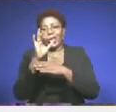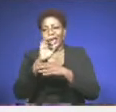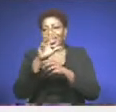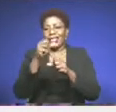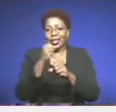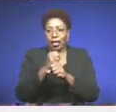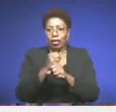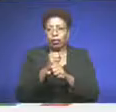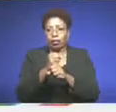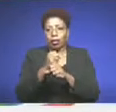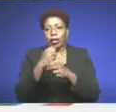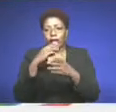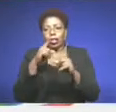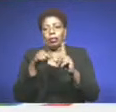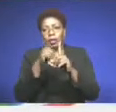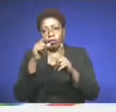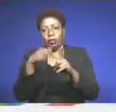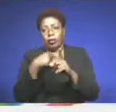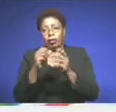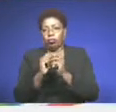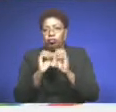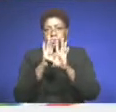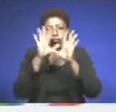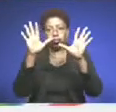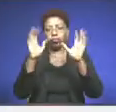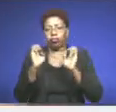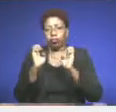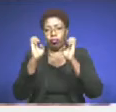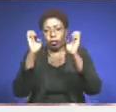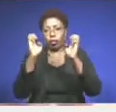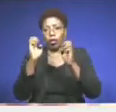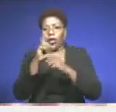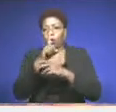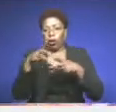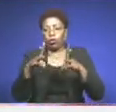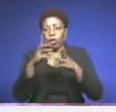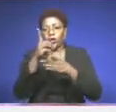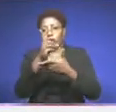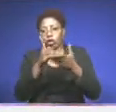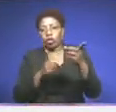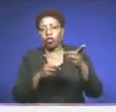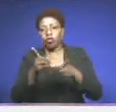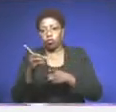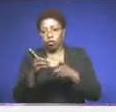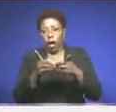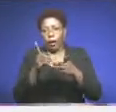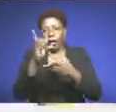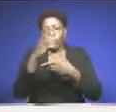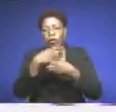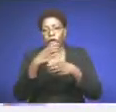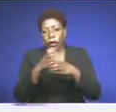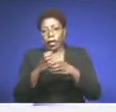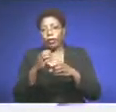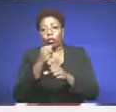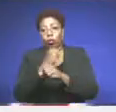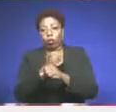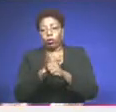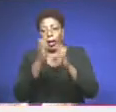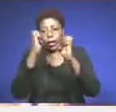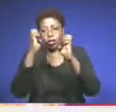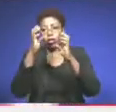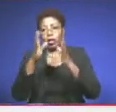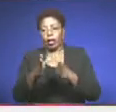it's been a real plus for me. Vibrant and energetic would be one way to describe the creative works created by